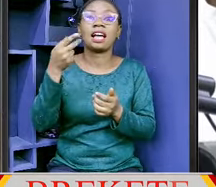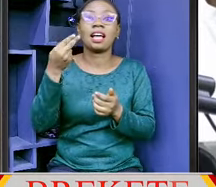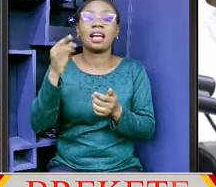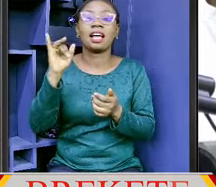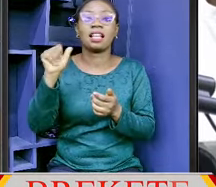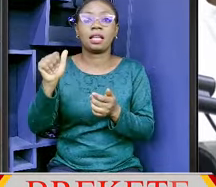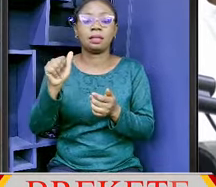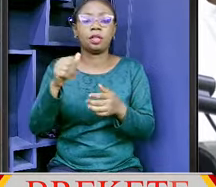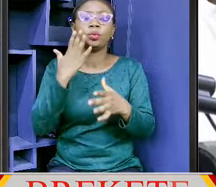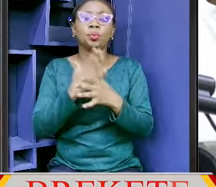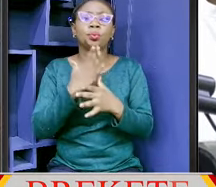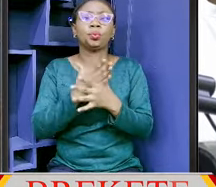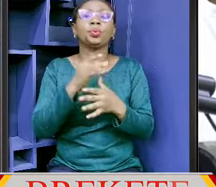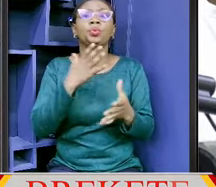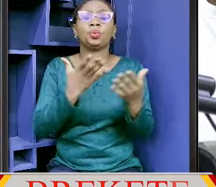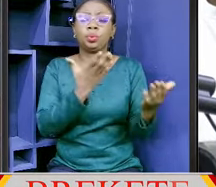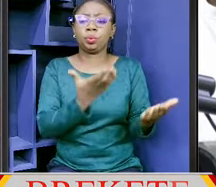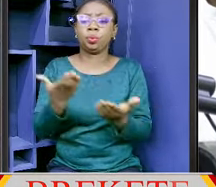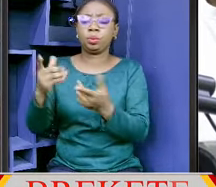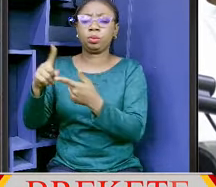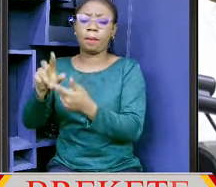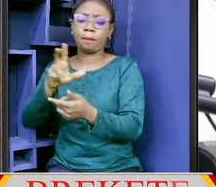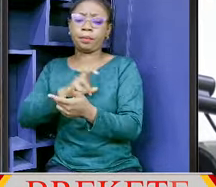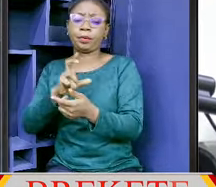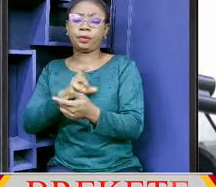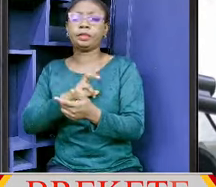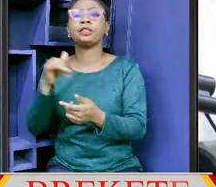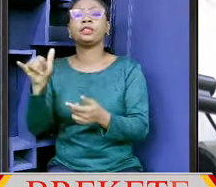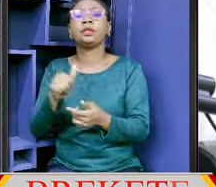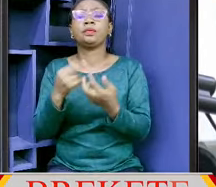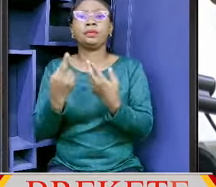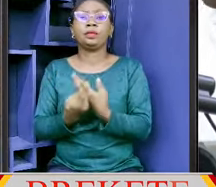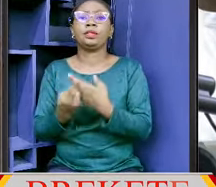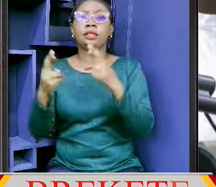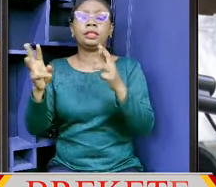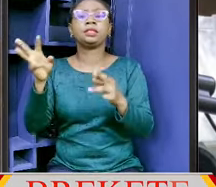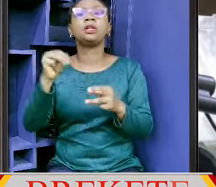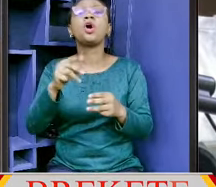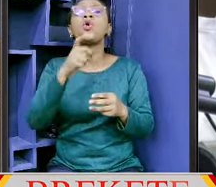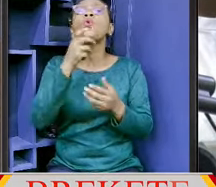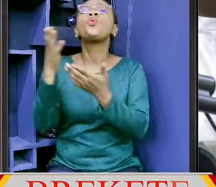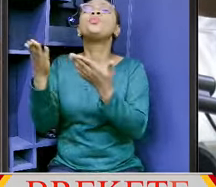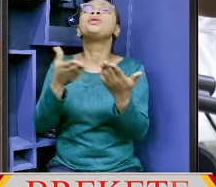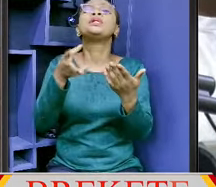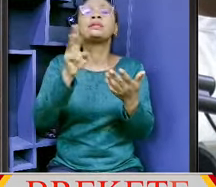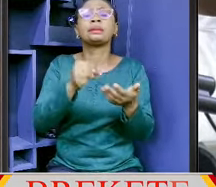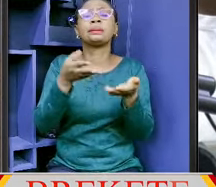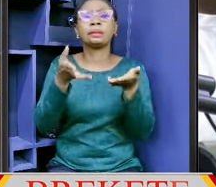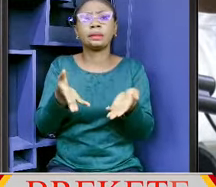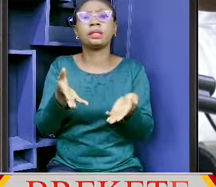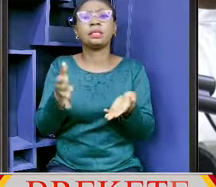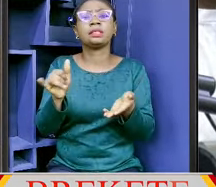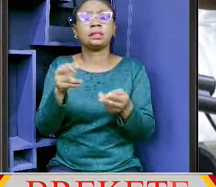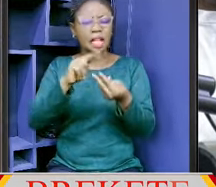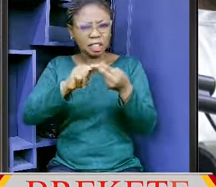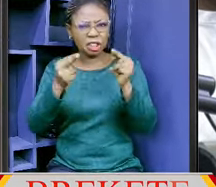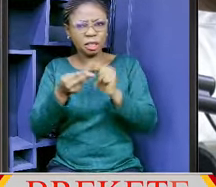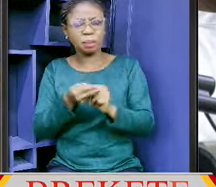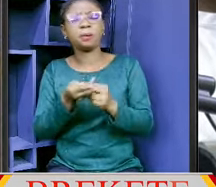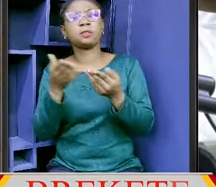go release them. Mm. Yes, sir. Who bring the also here people there? Now the neighbors